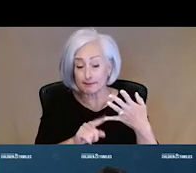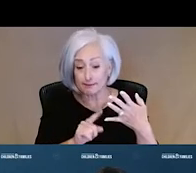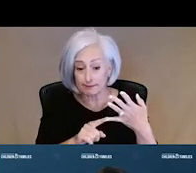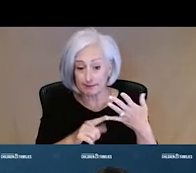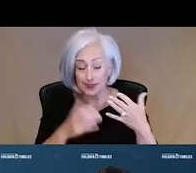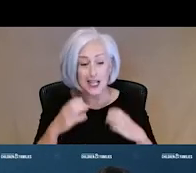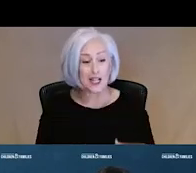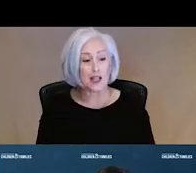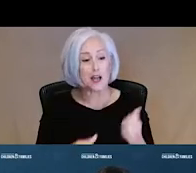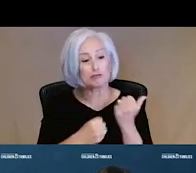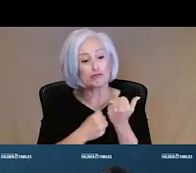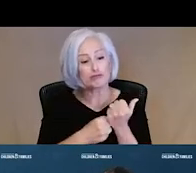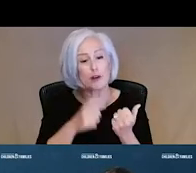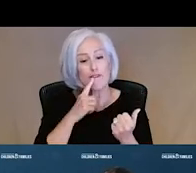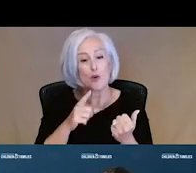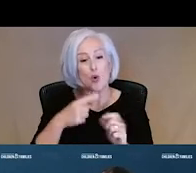voucher.